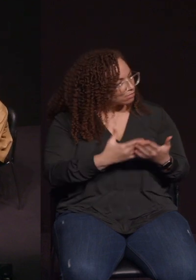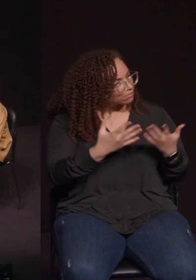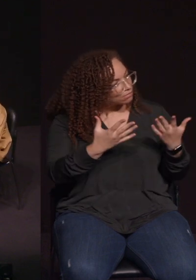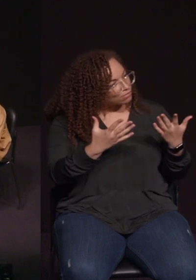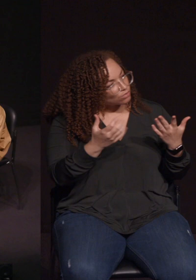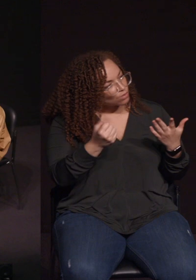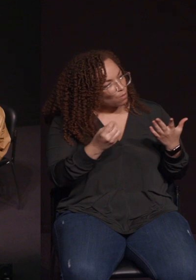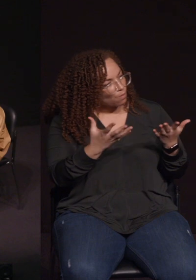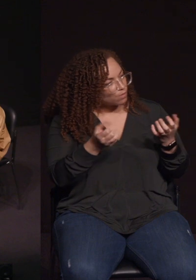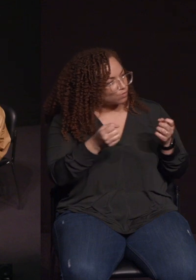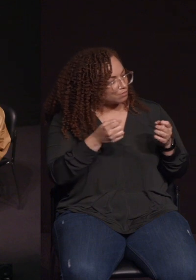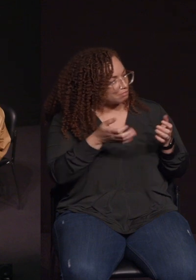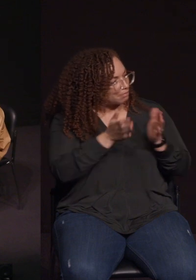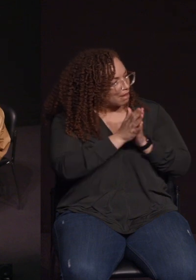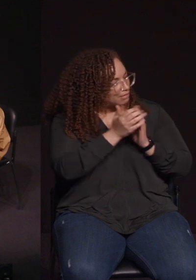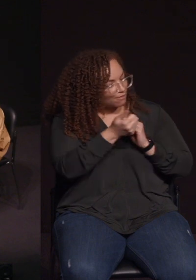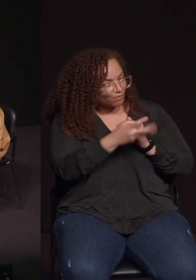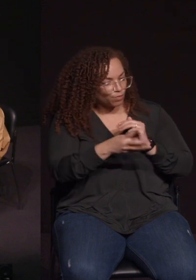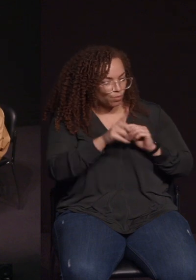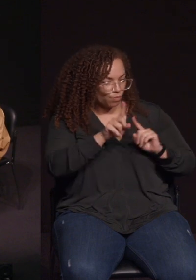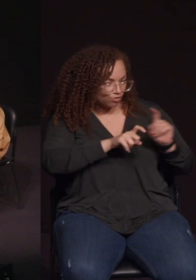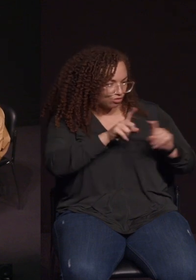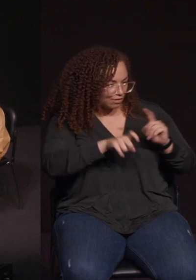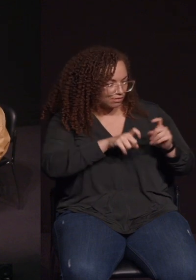questions about that.